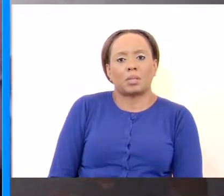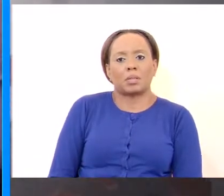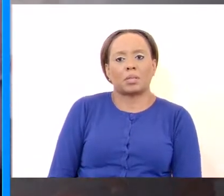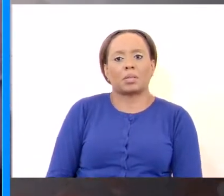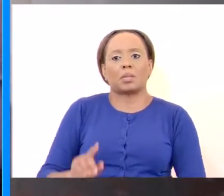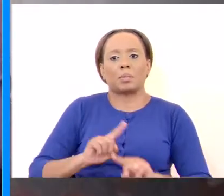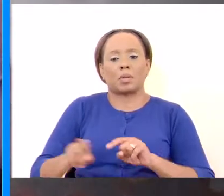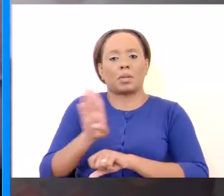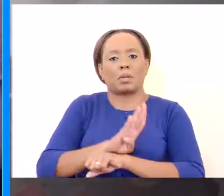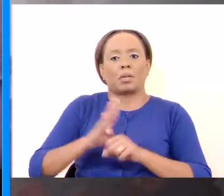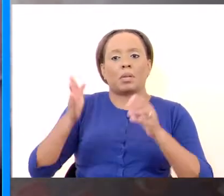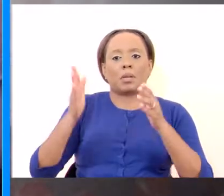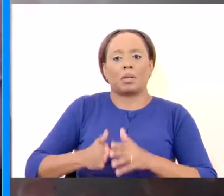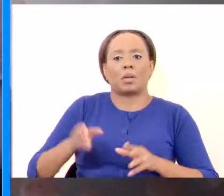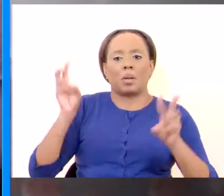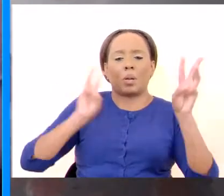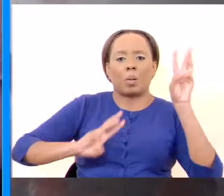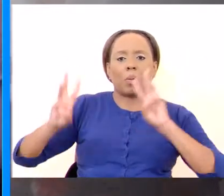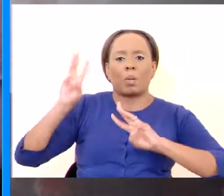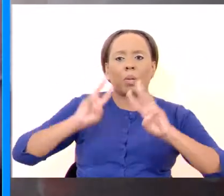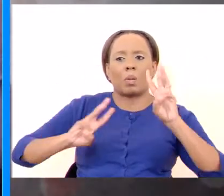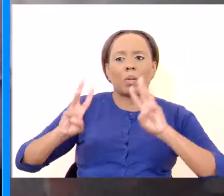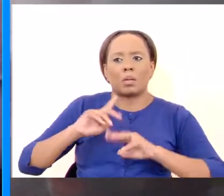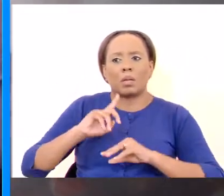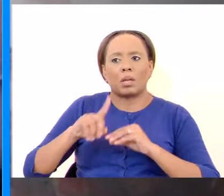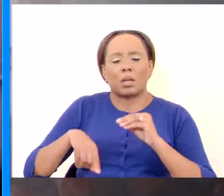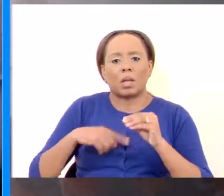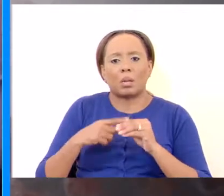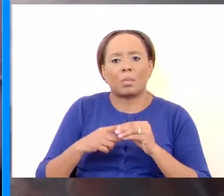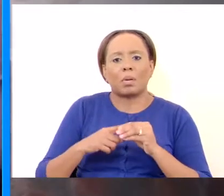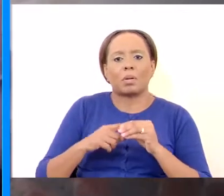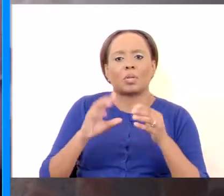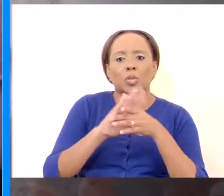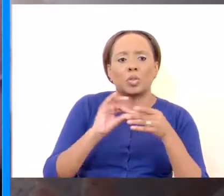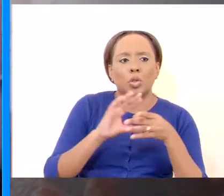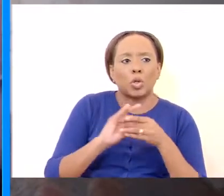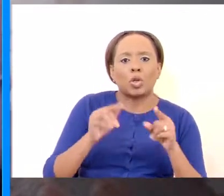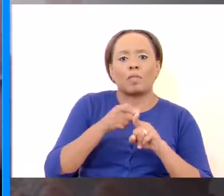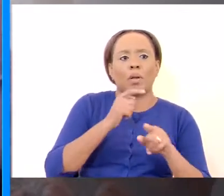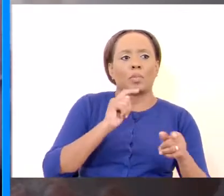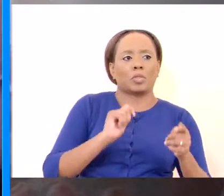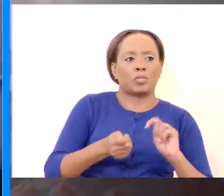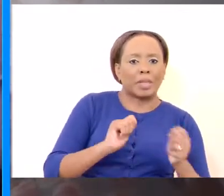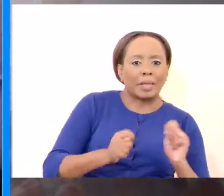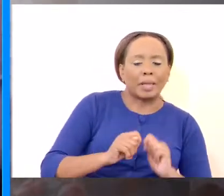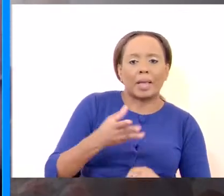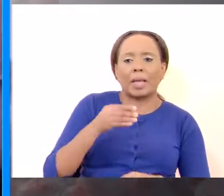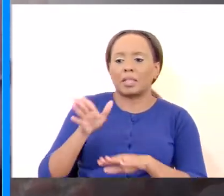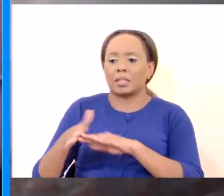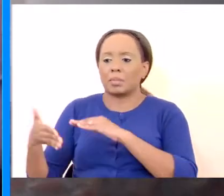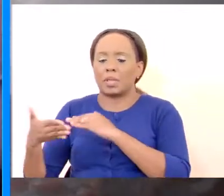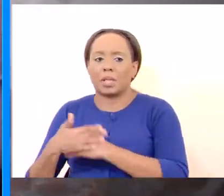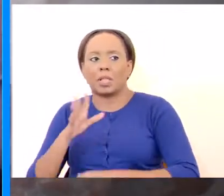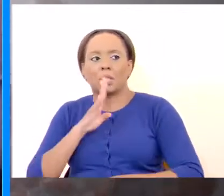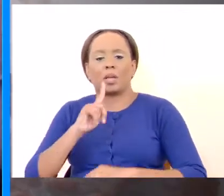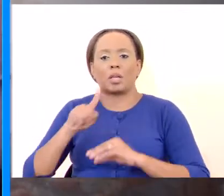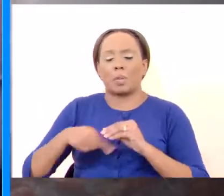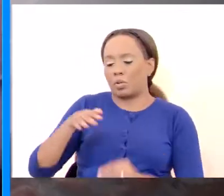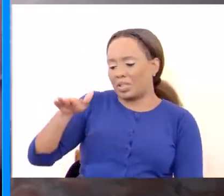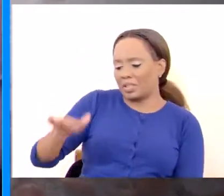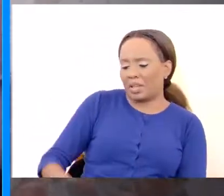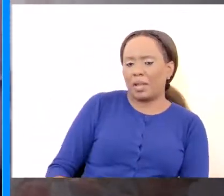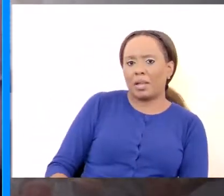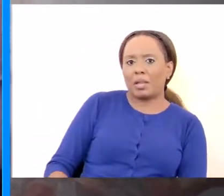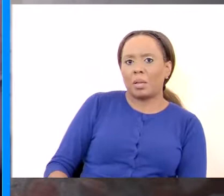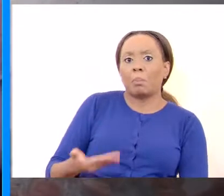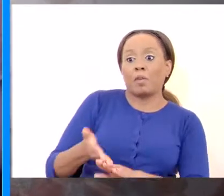bit concerned that there were reports out of Trinidad and Jamaica highlighting the death of the child before we